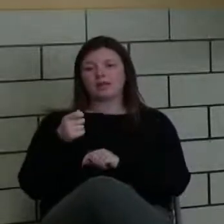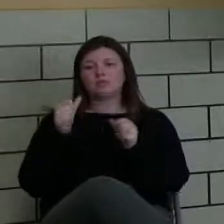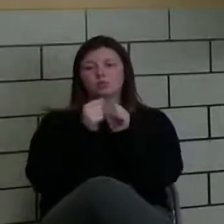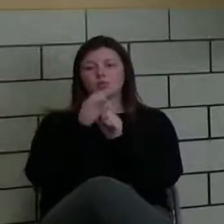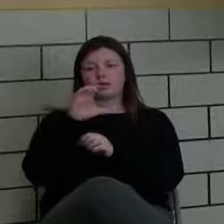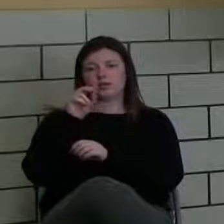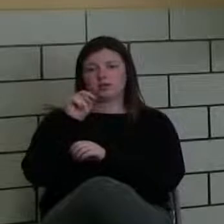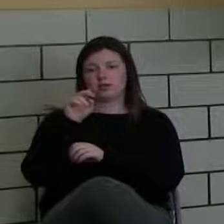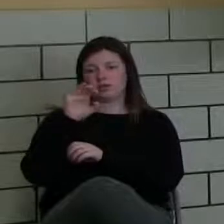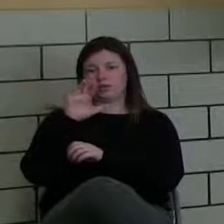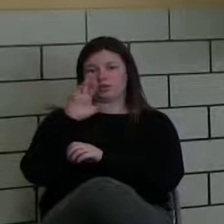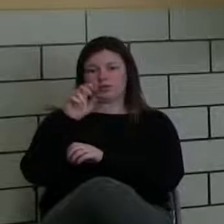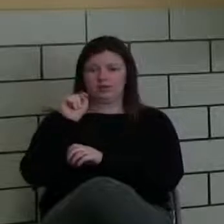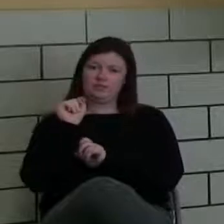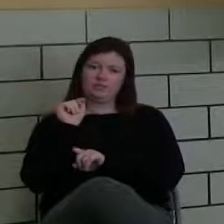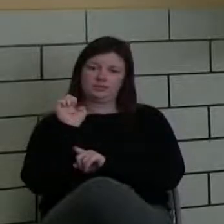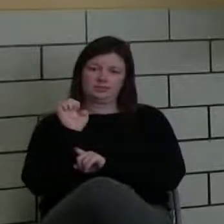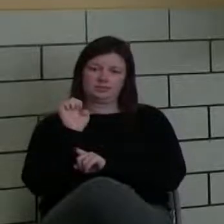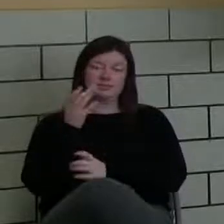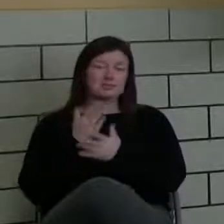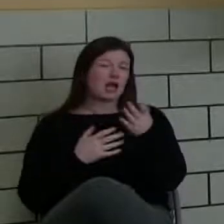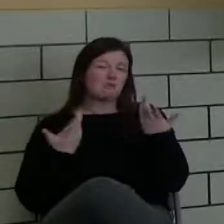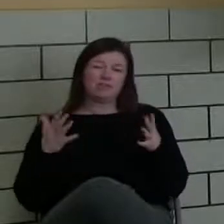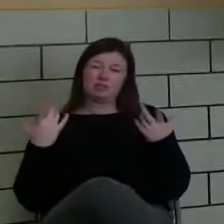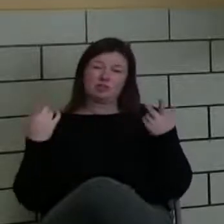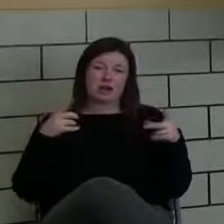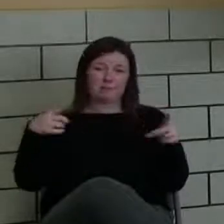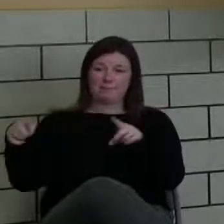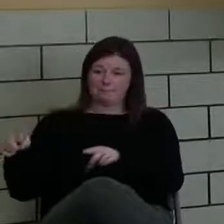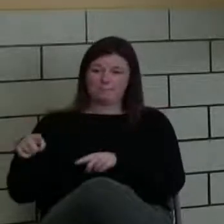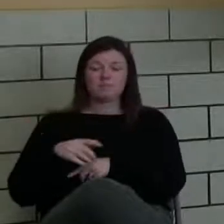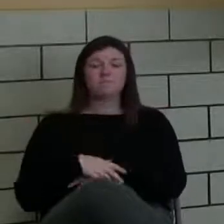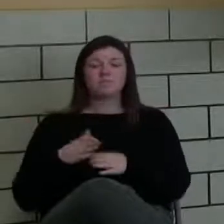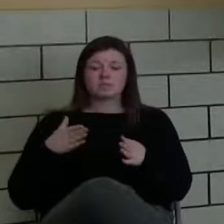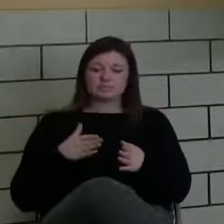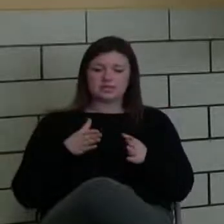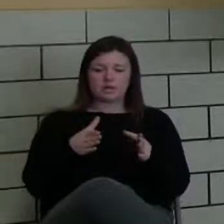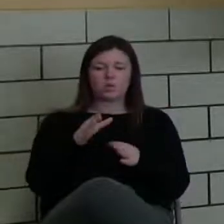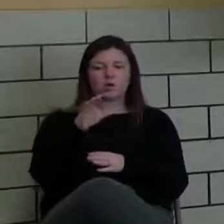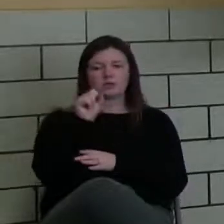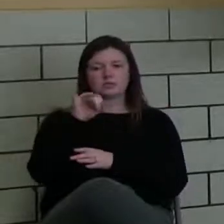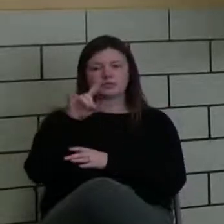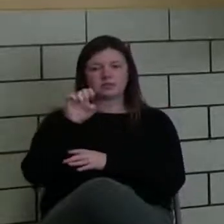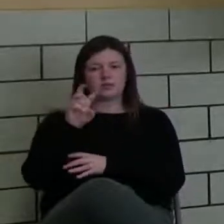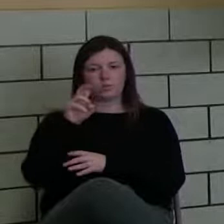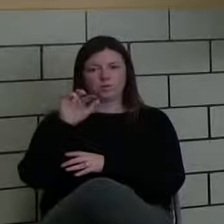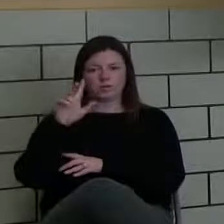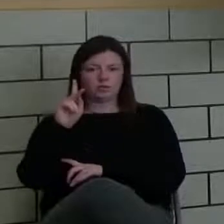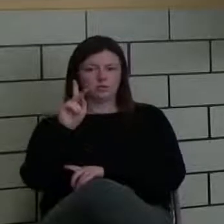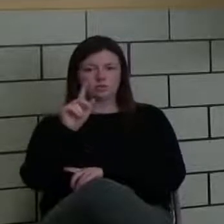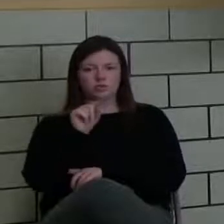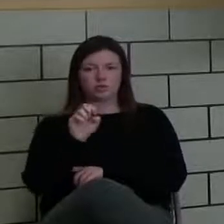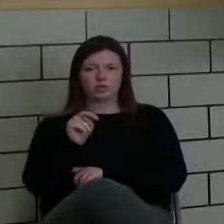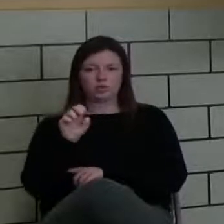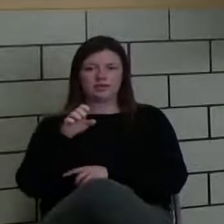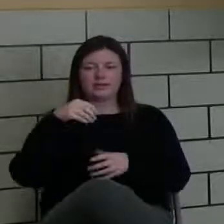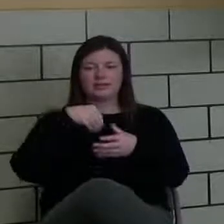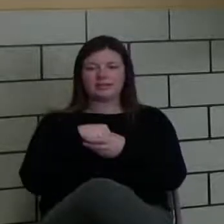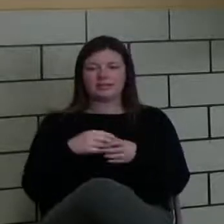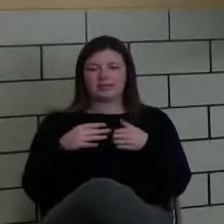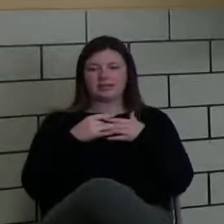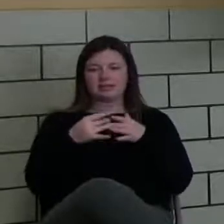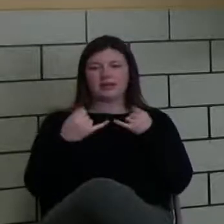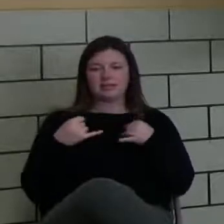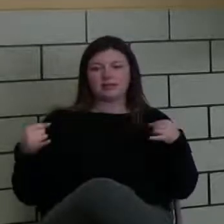that's already happening. The sidewalk zone in the guidelines talks about a diamond scored concrete